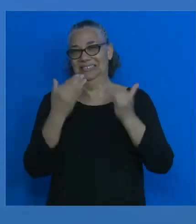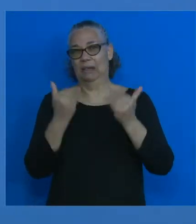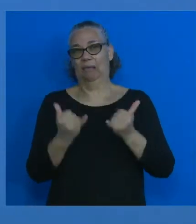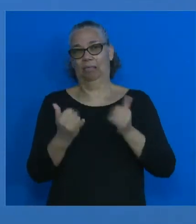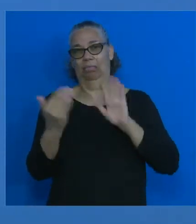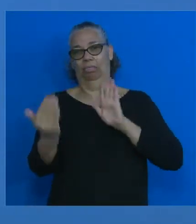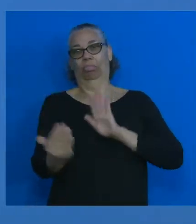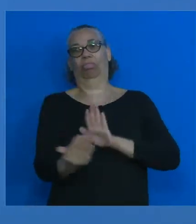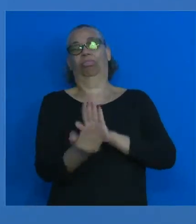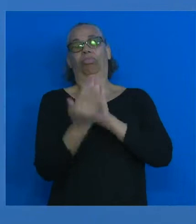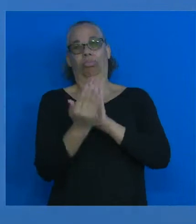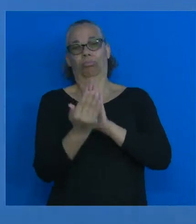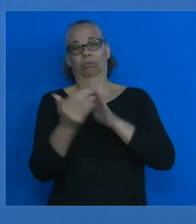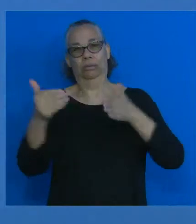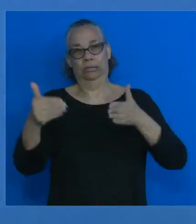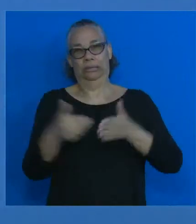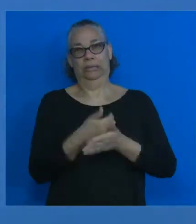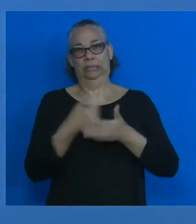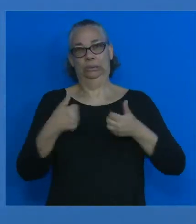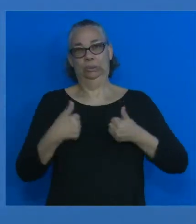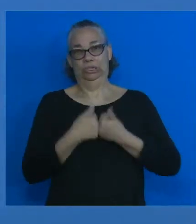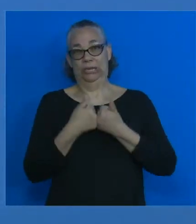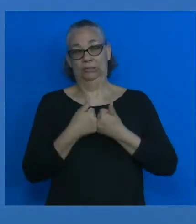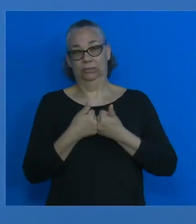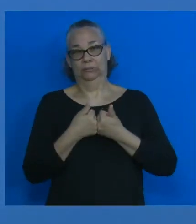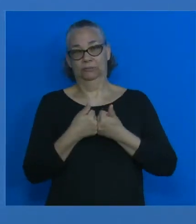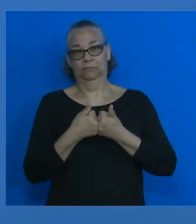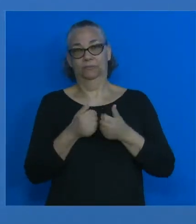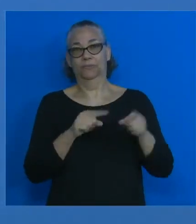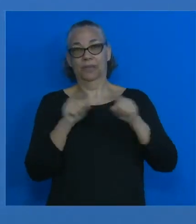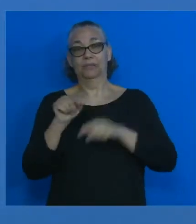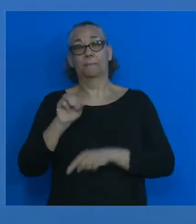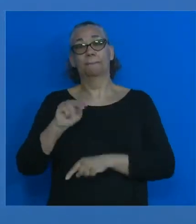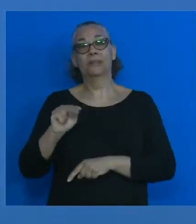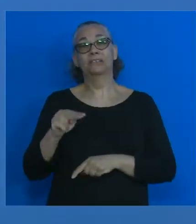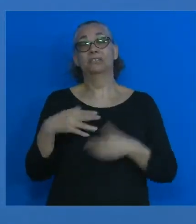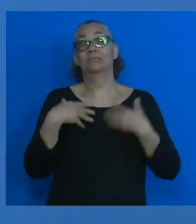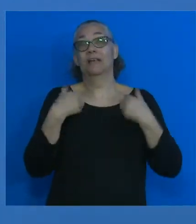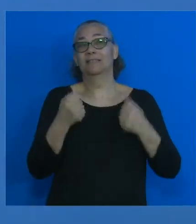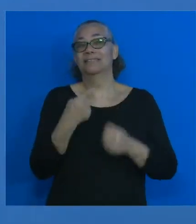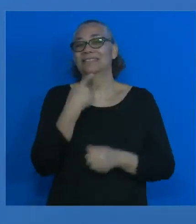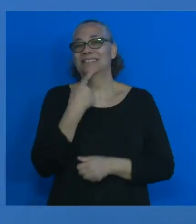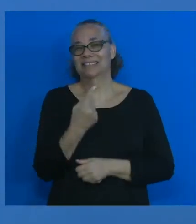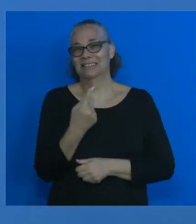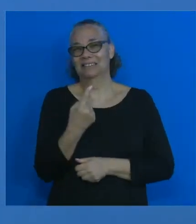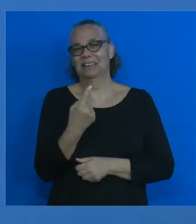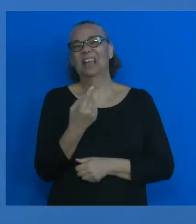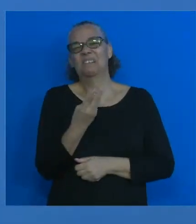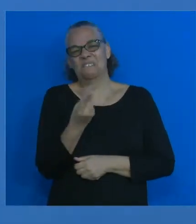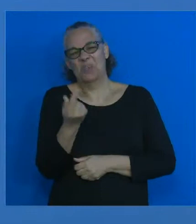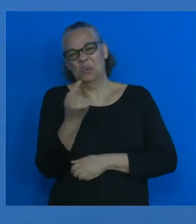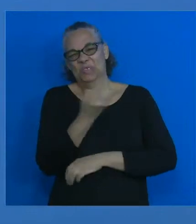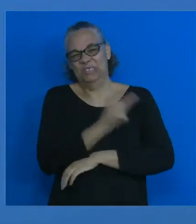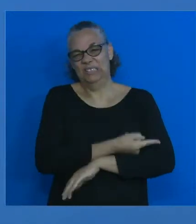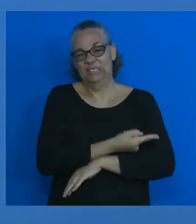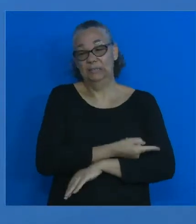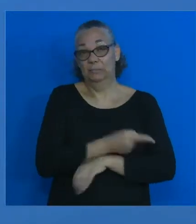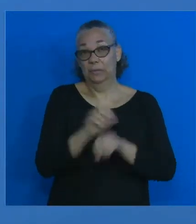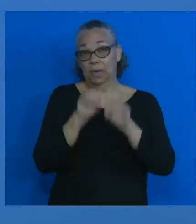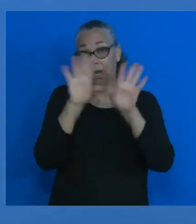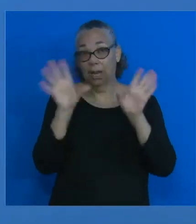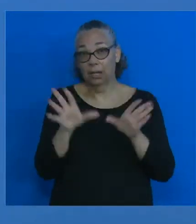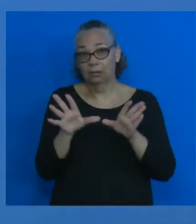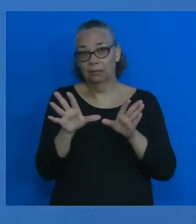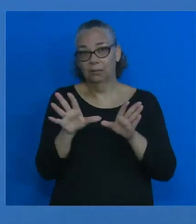faced with a new challenge. As the Minister of Health has now indicated, and the last few days have made clear,